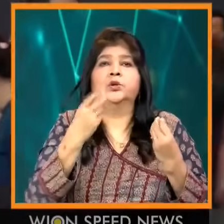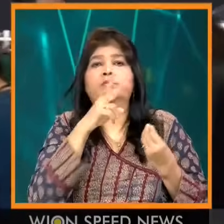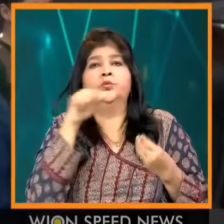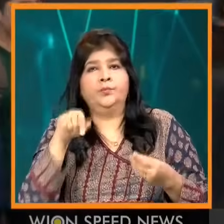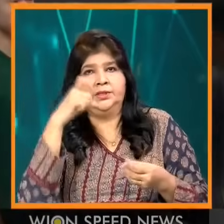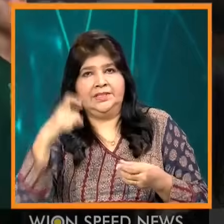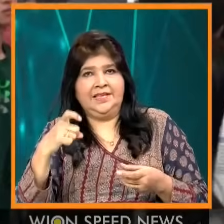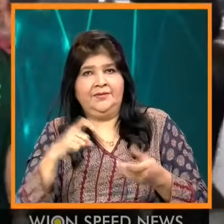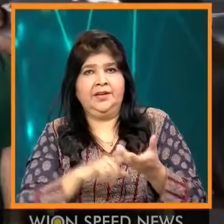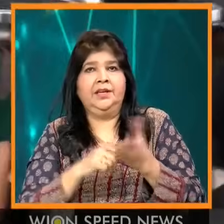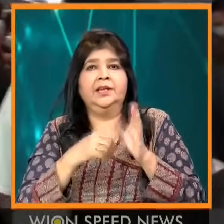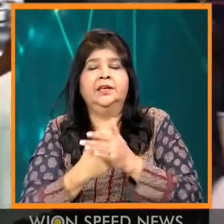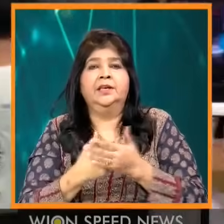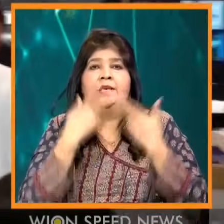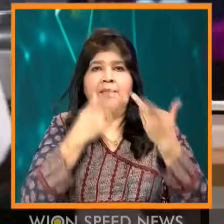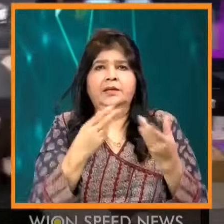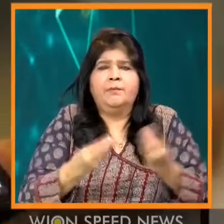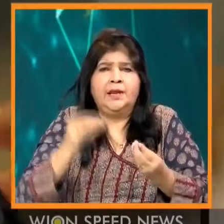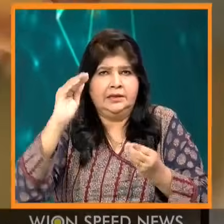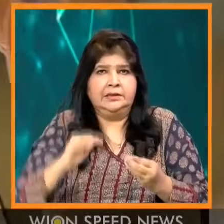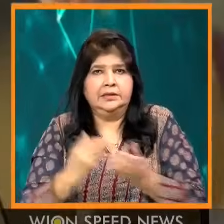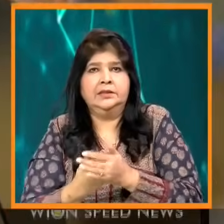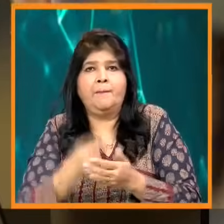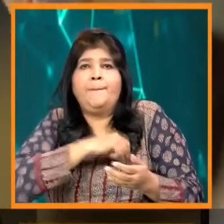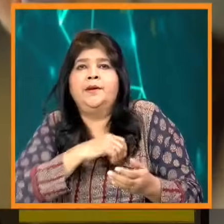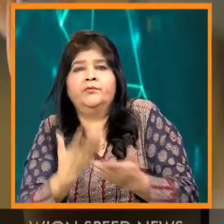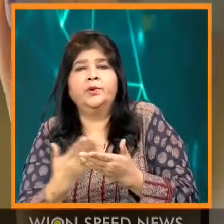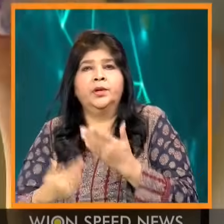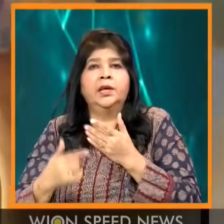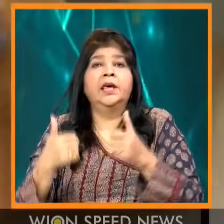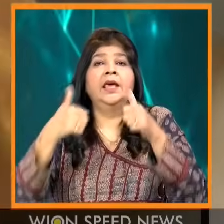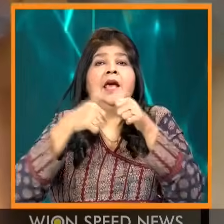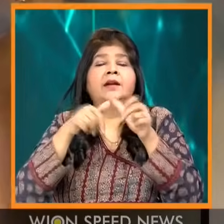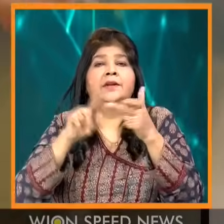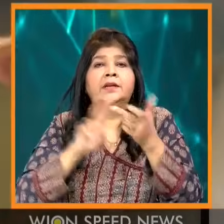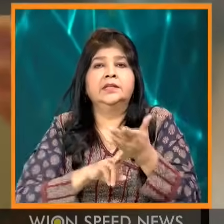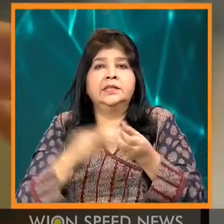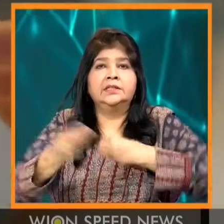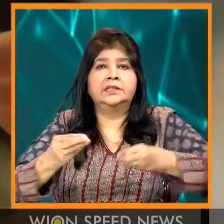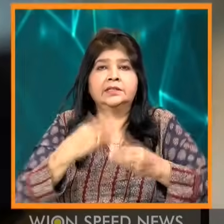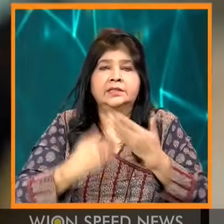trillion. Now, Microsoft has faced milder declines, benefiting from the artificial intelligence